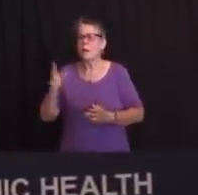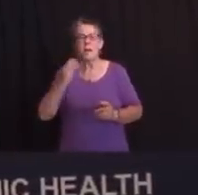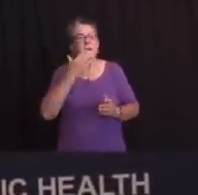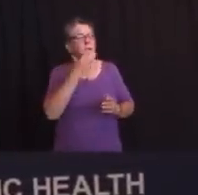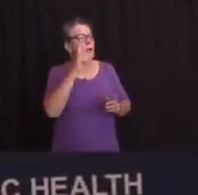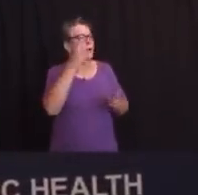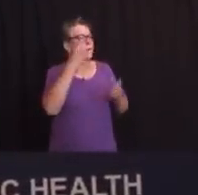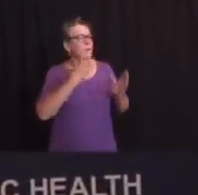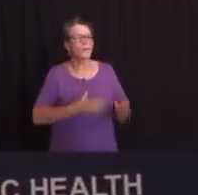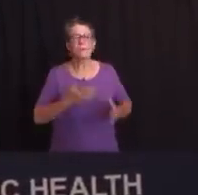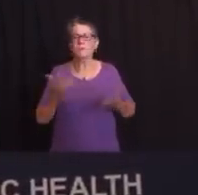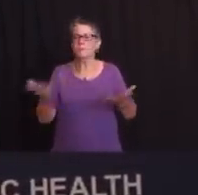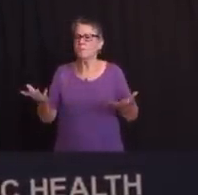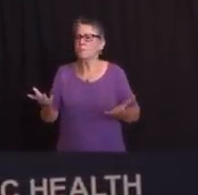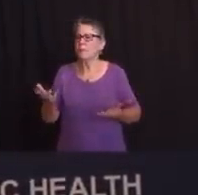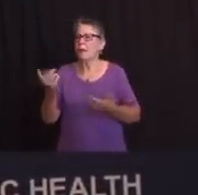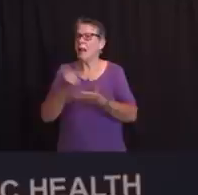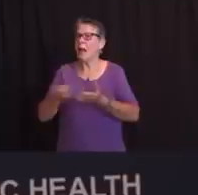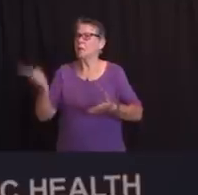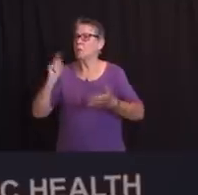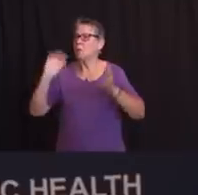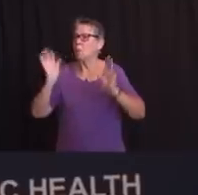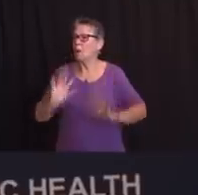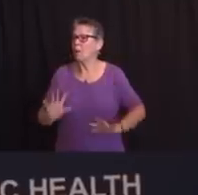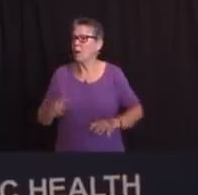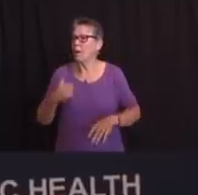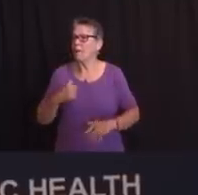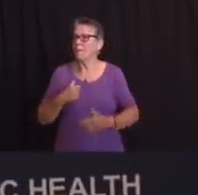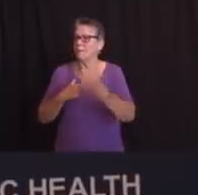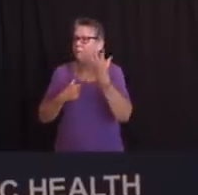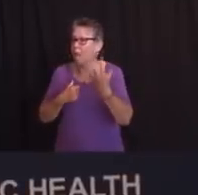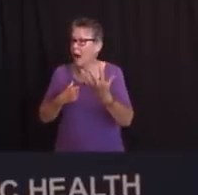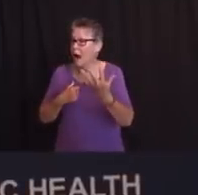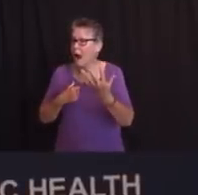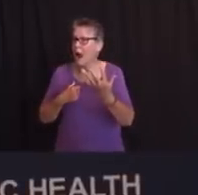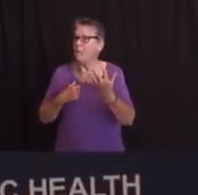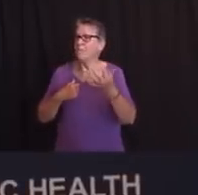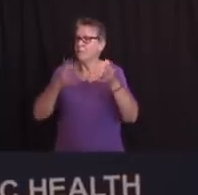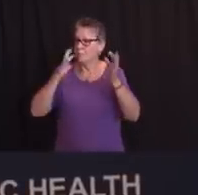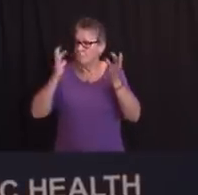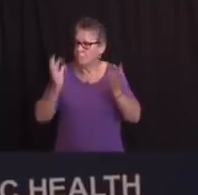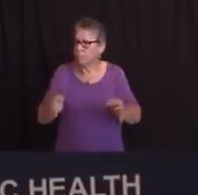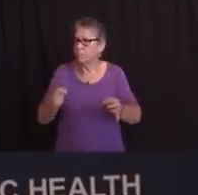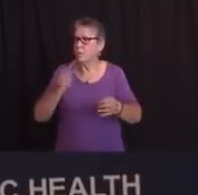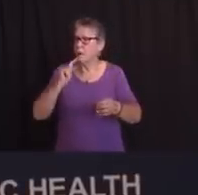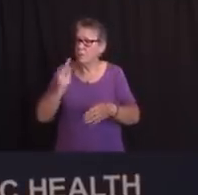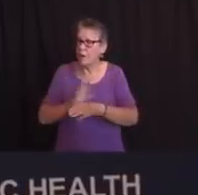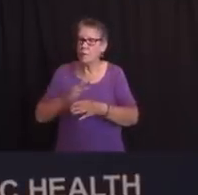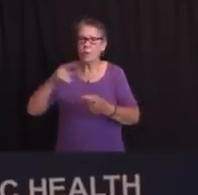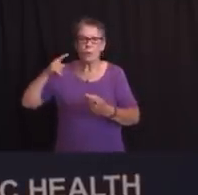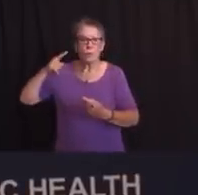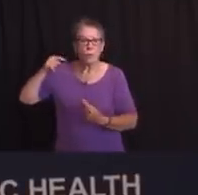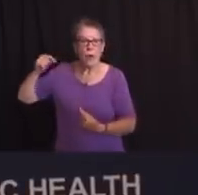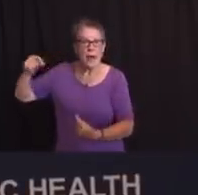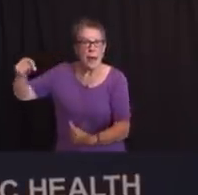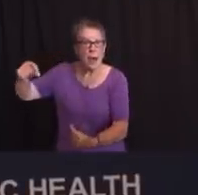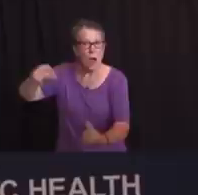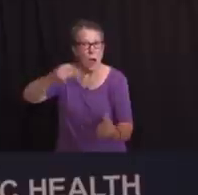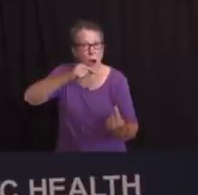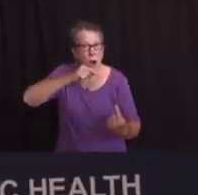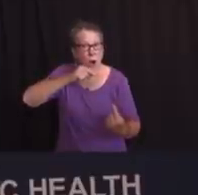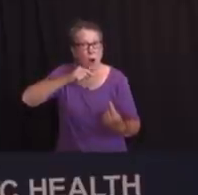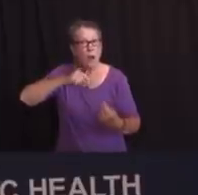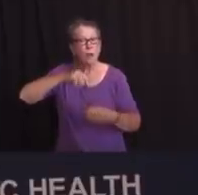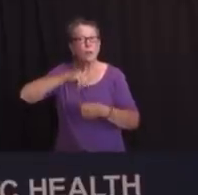last week's weather, we did have 5 confirmed tornadoes. They were confirmed by the National Weather Service. 2 of those were in